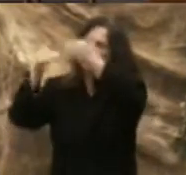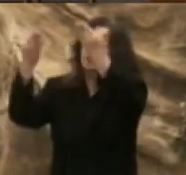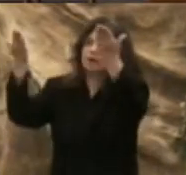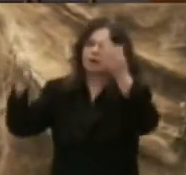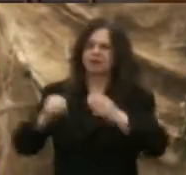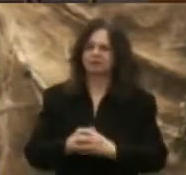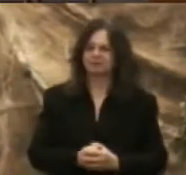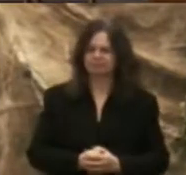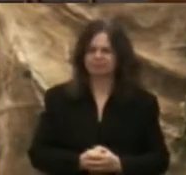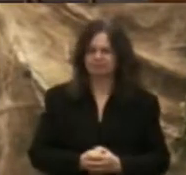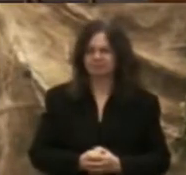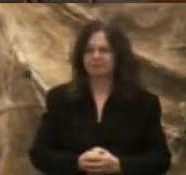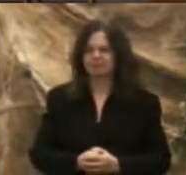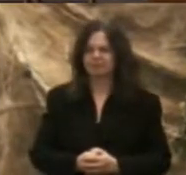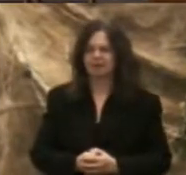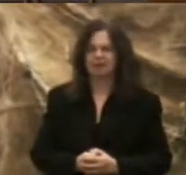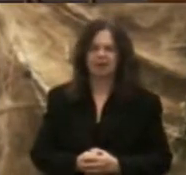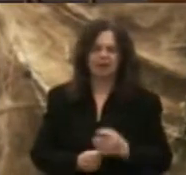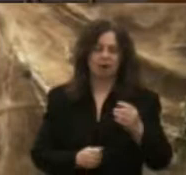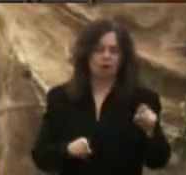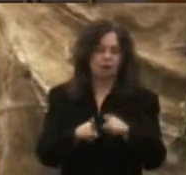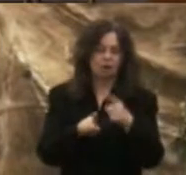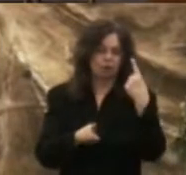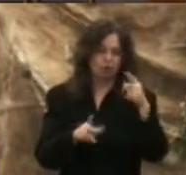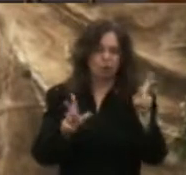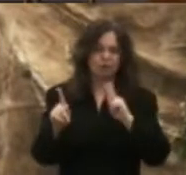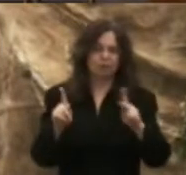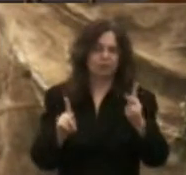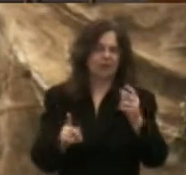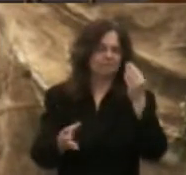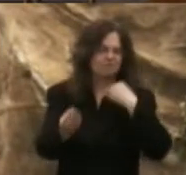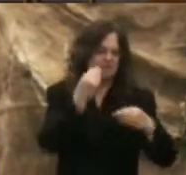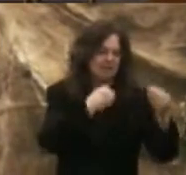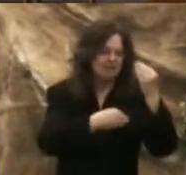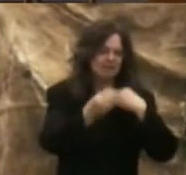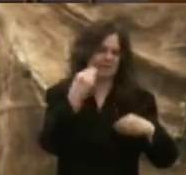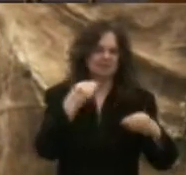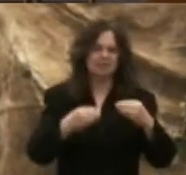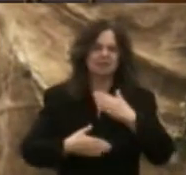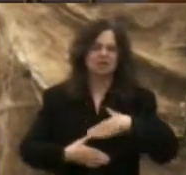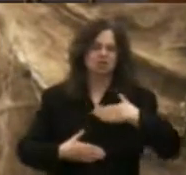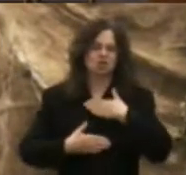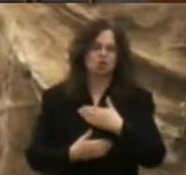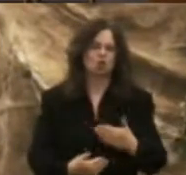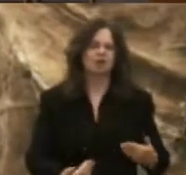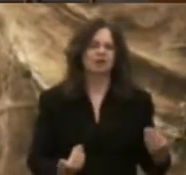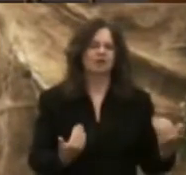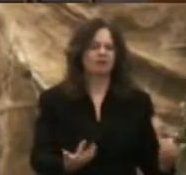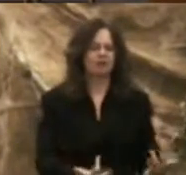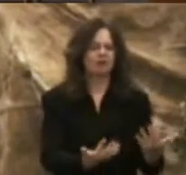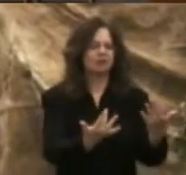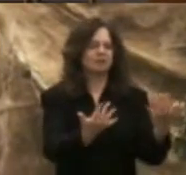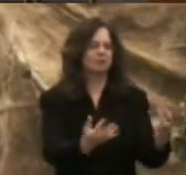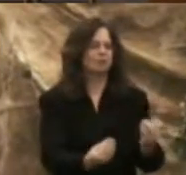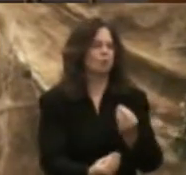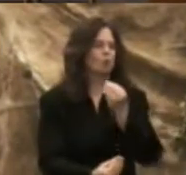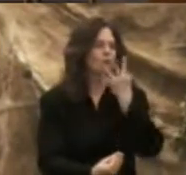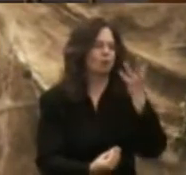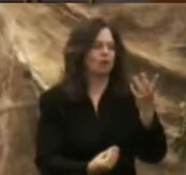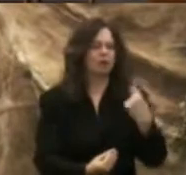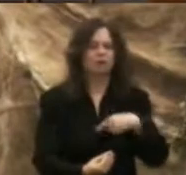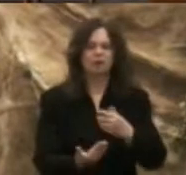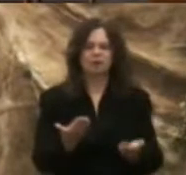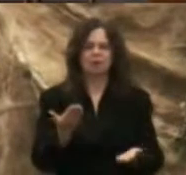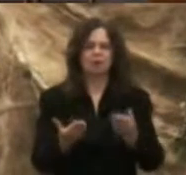for those who have had plenty to eat and enjoy crackling fireplaces, well, we might be just